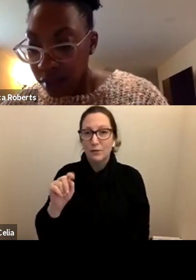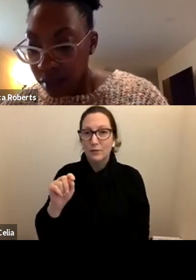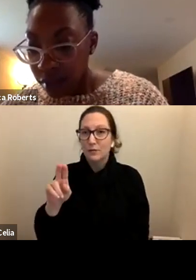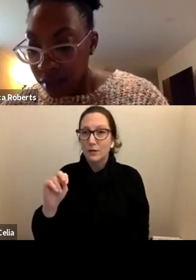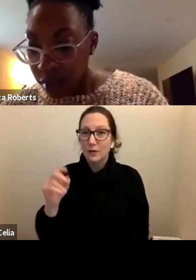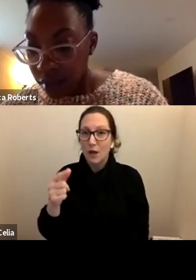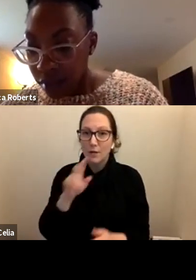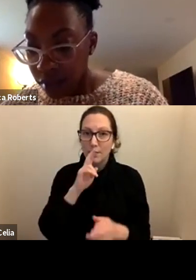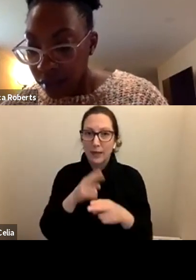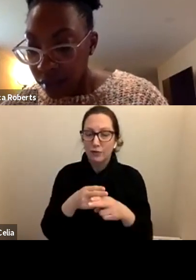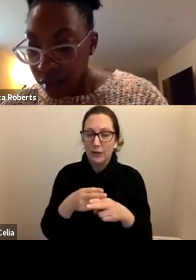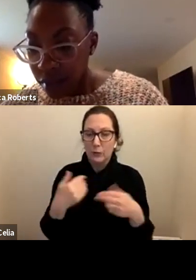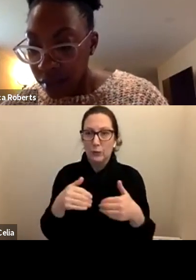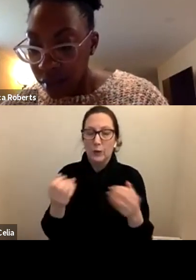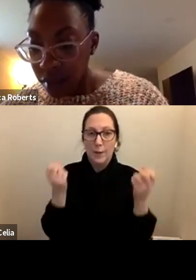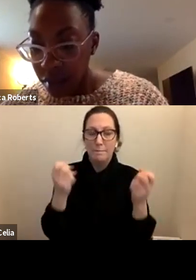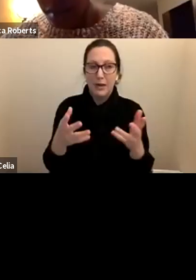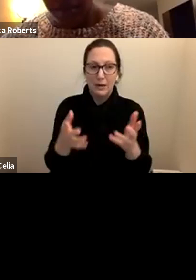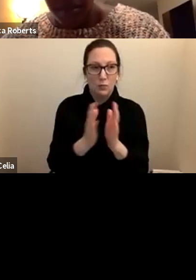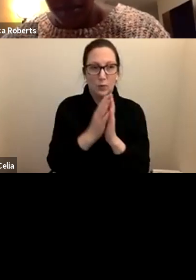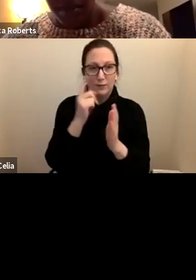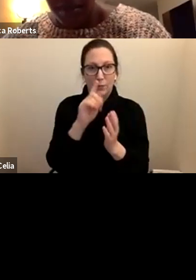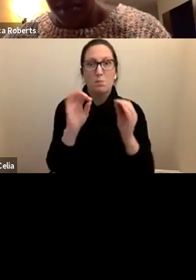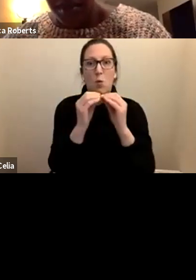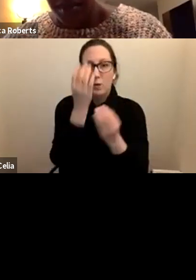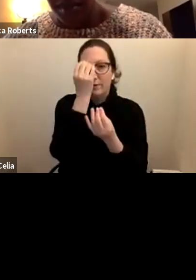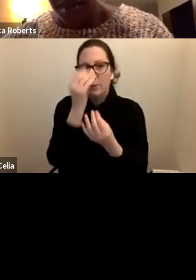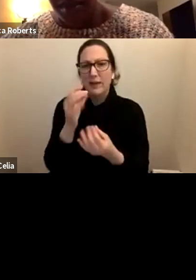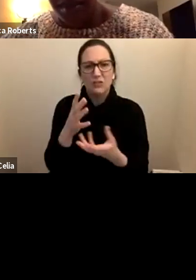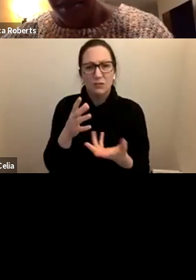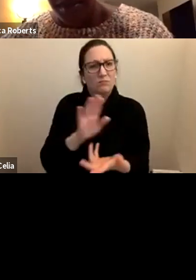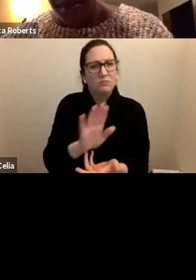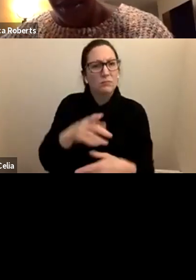just a number of requests for data?